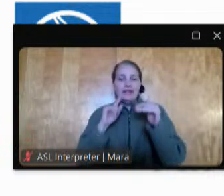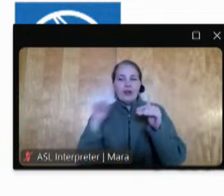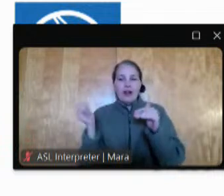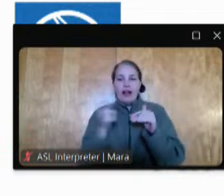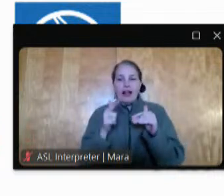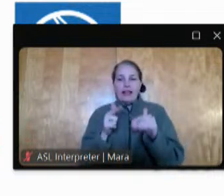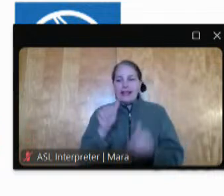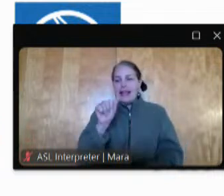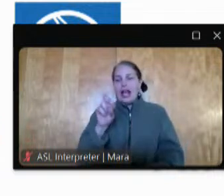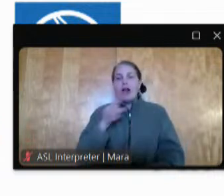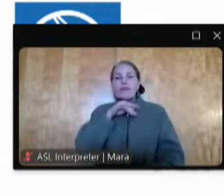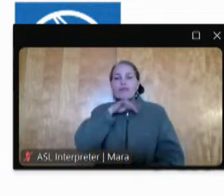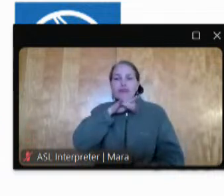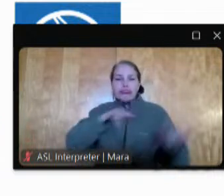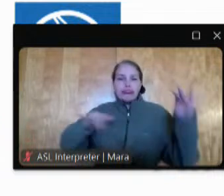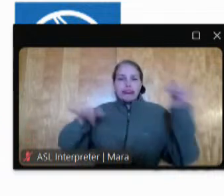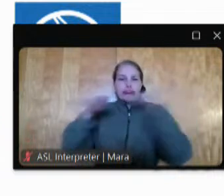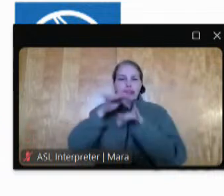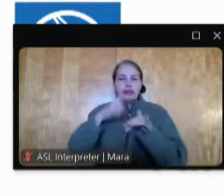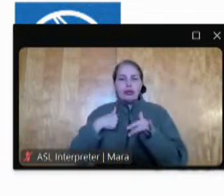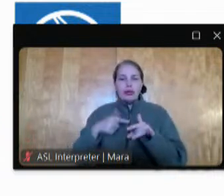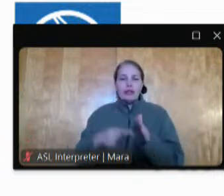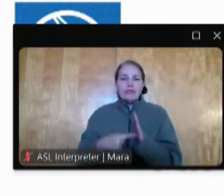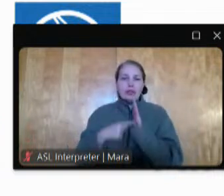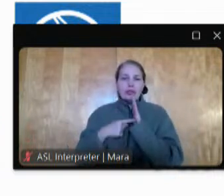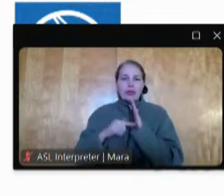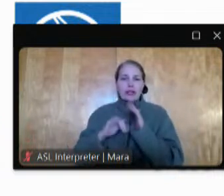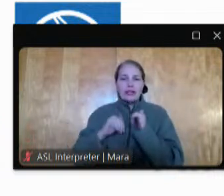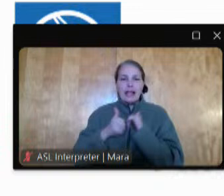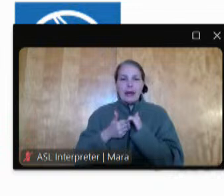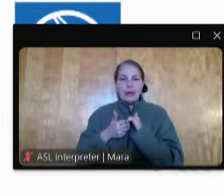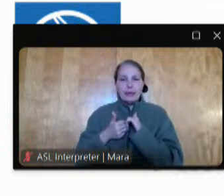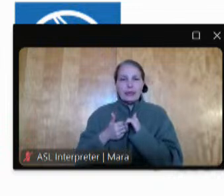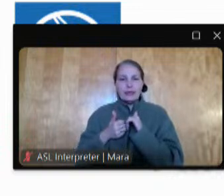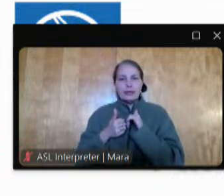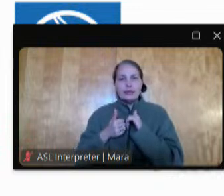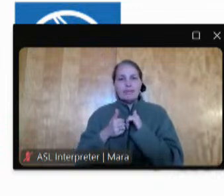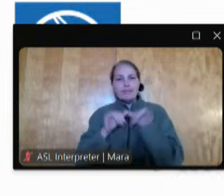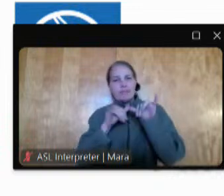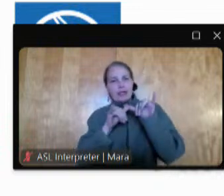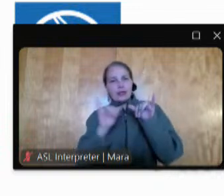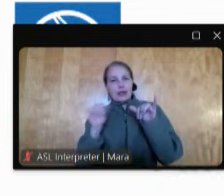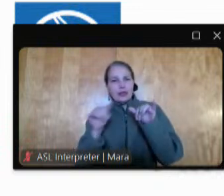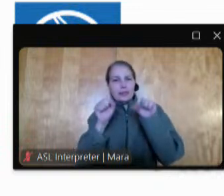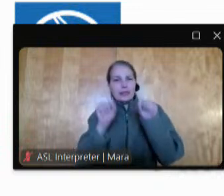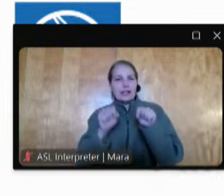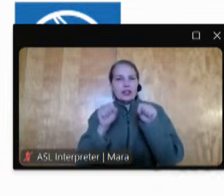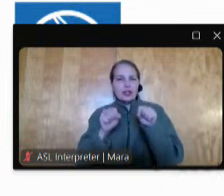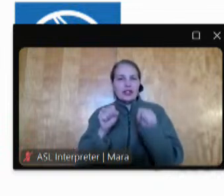the potential air toxic exposure concerns, and more importantly, helped us to